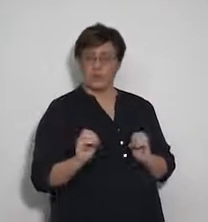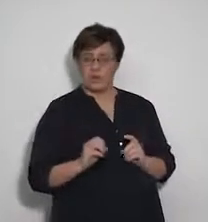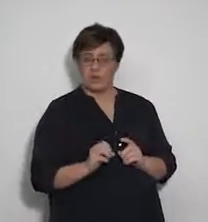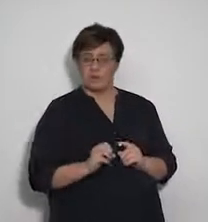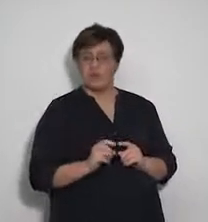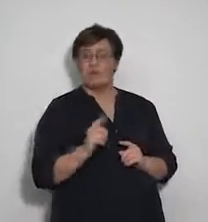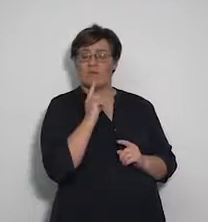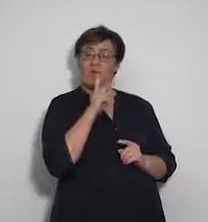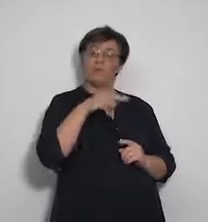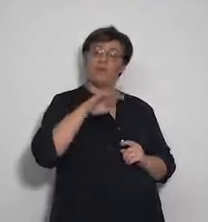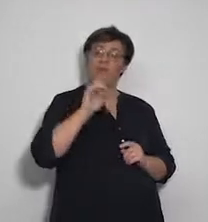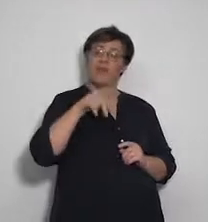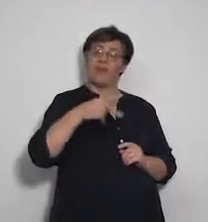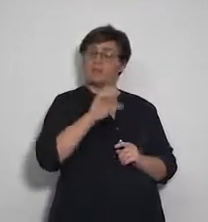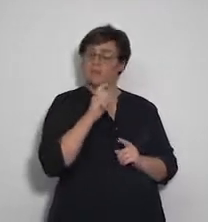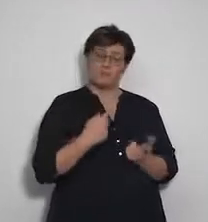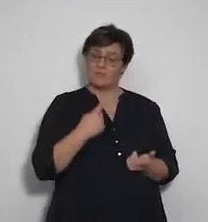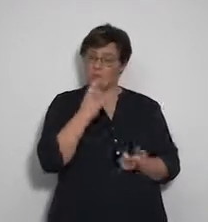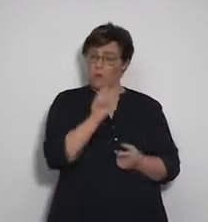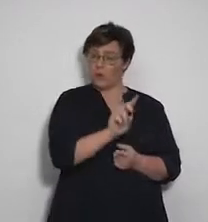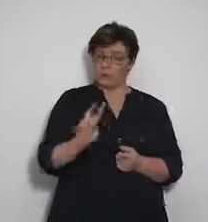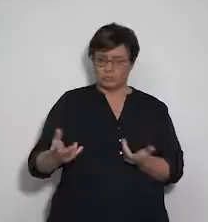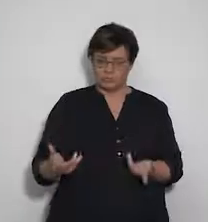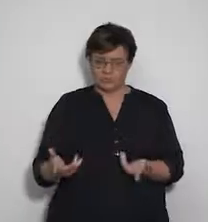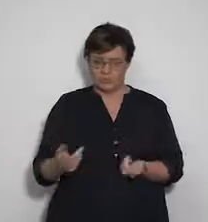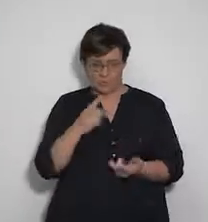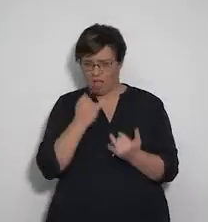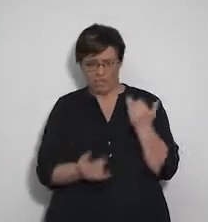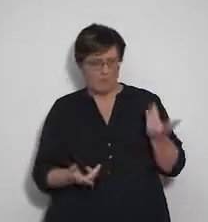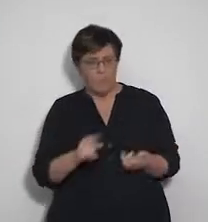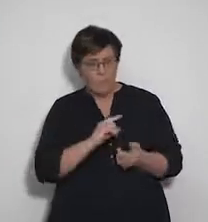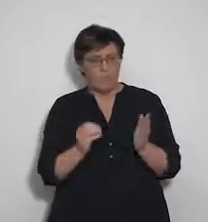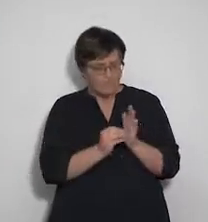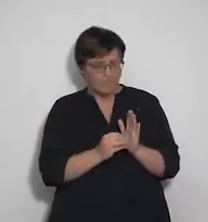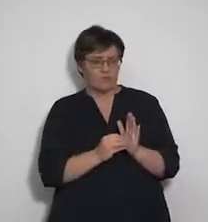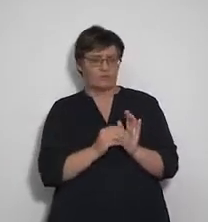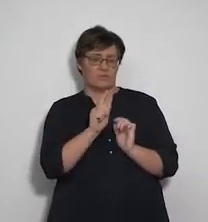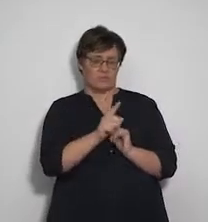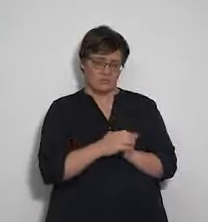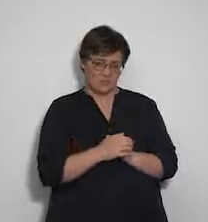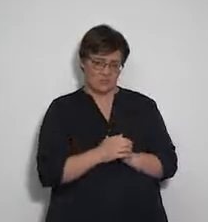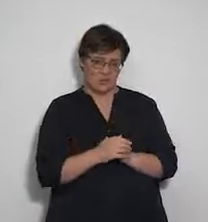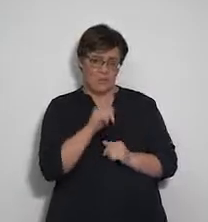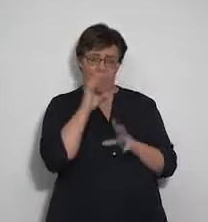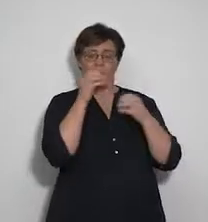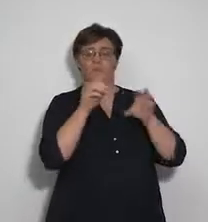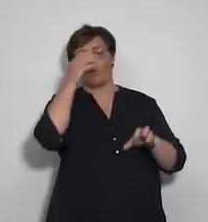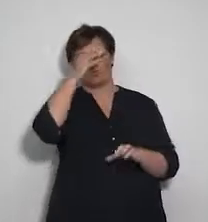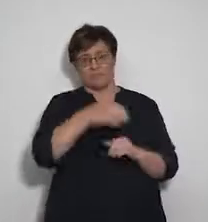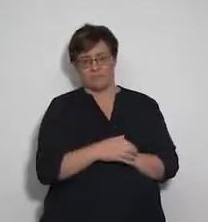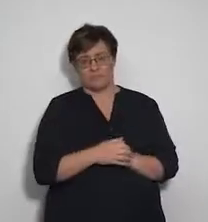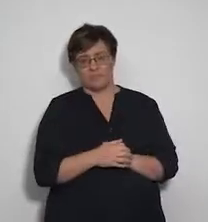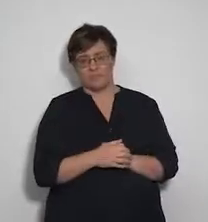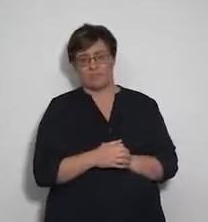if you're indicating prophase, that again is the context of mitosis. And it's important